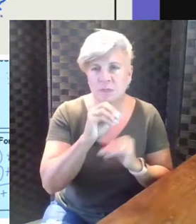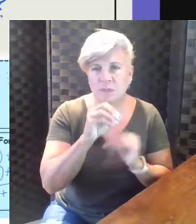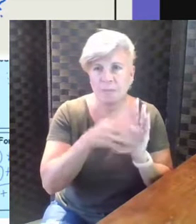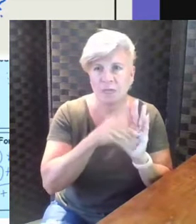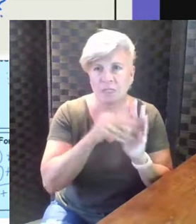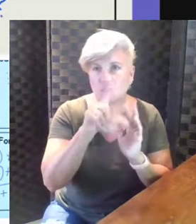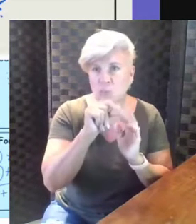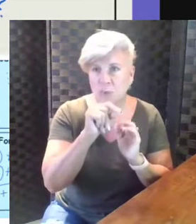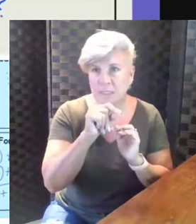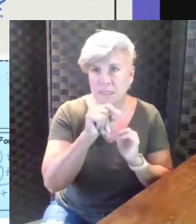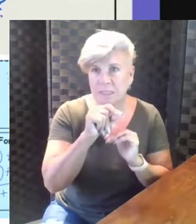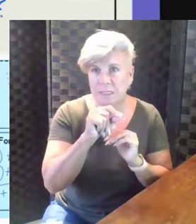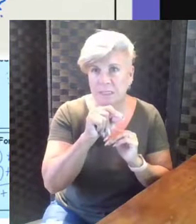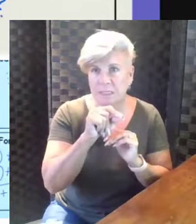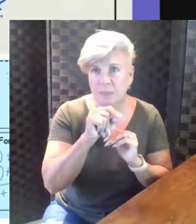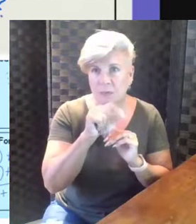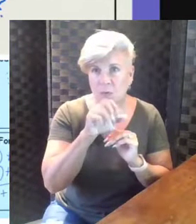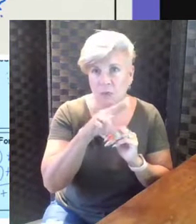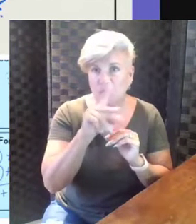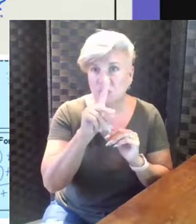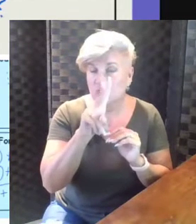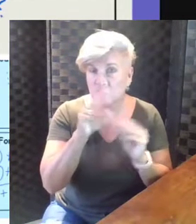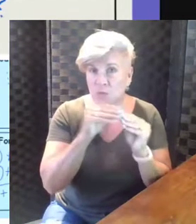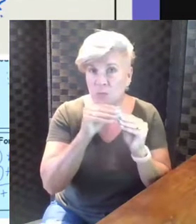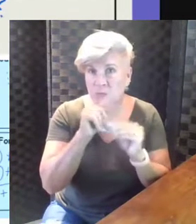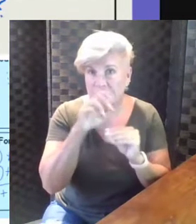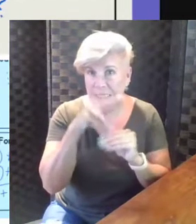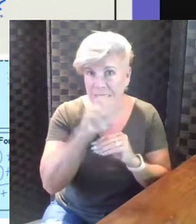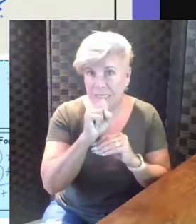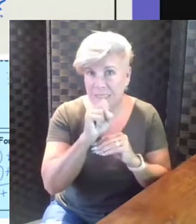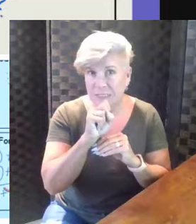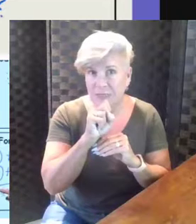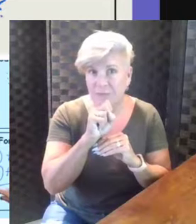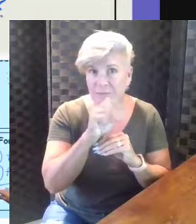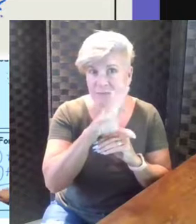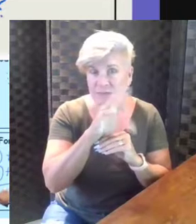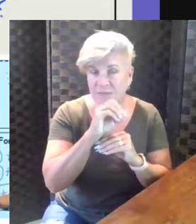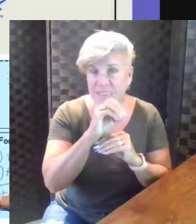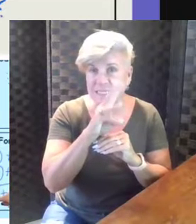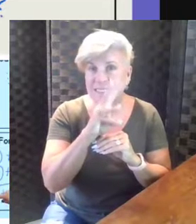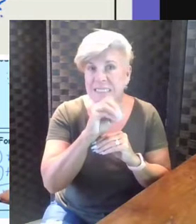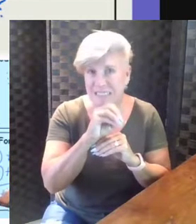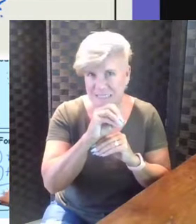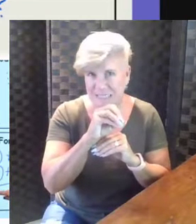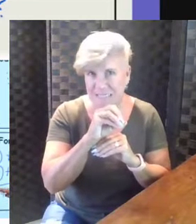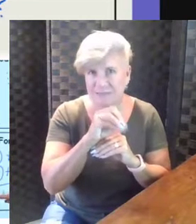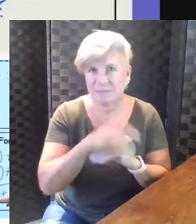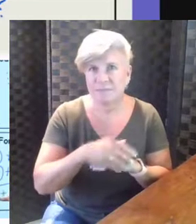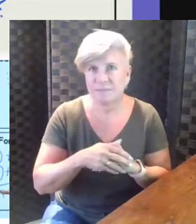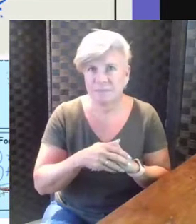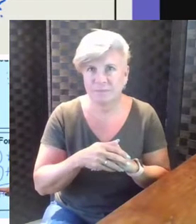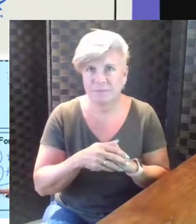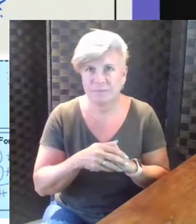40 plus 20, or 2 more 10s, that would be 50, 60.